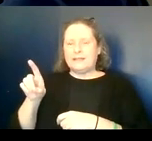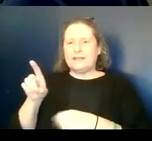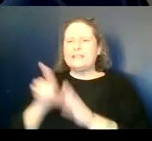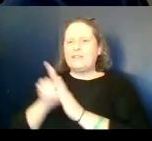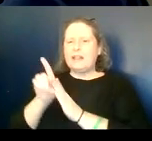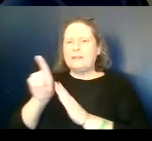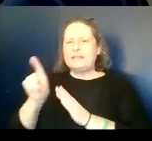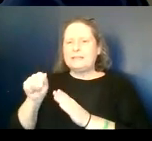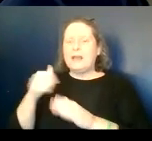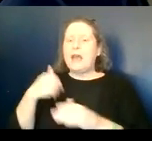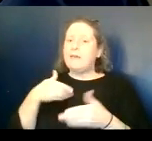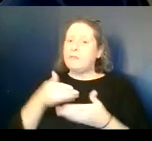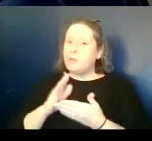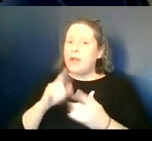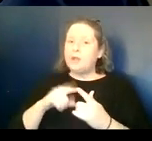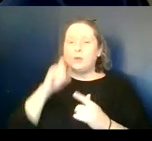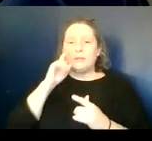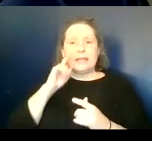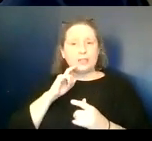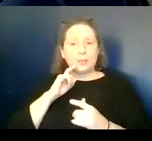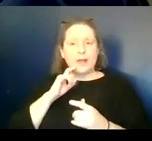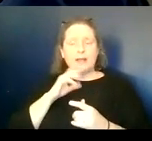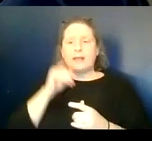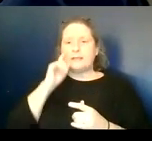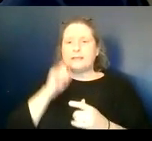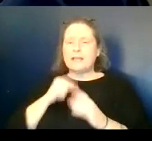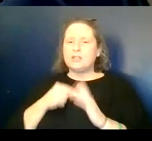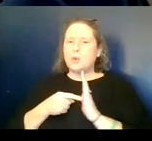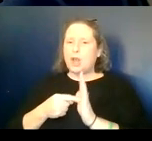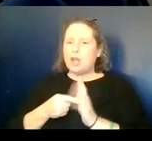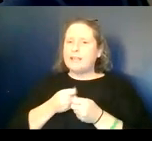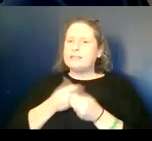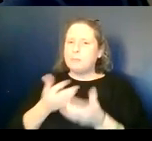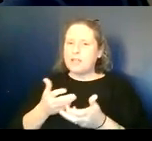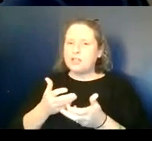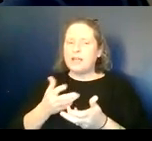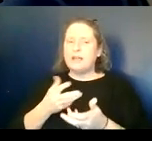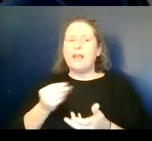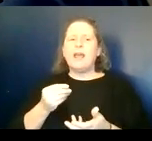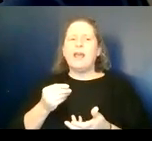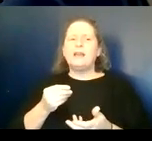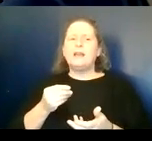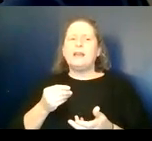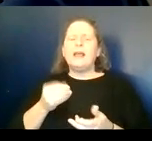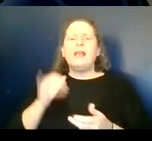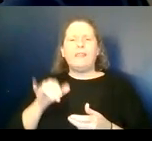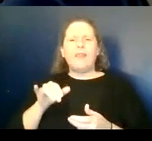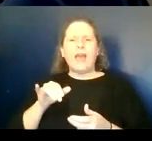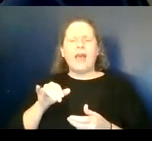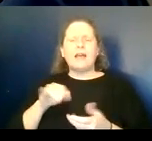sexual expression. And we will reiterate sexual expression that's within